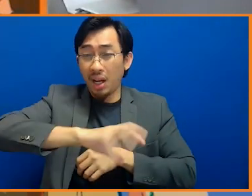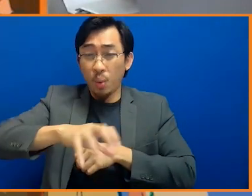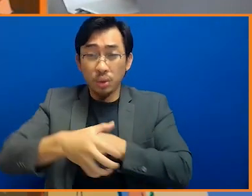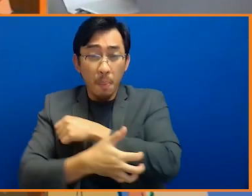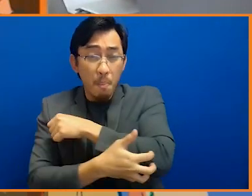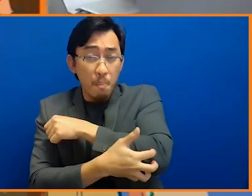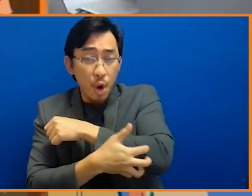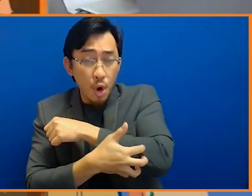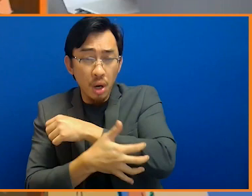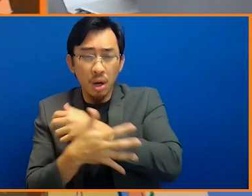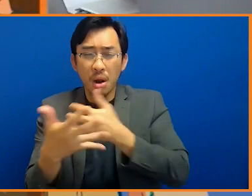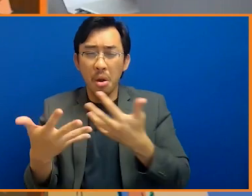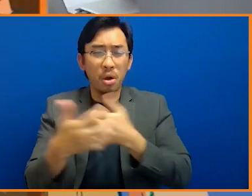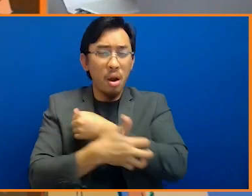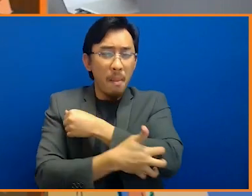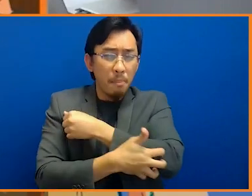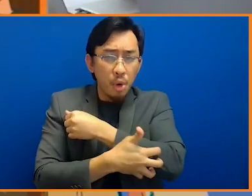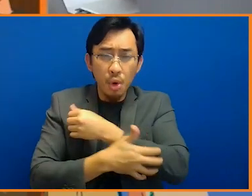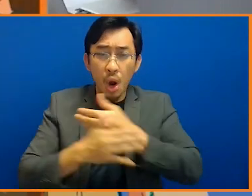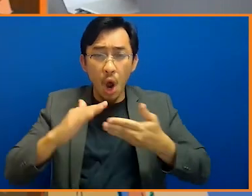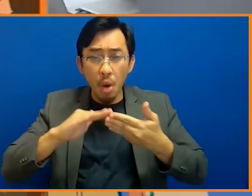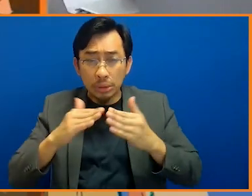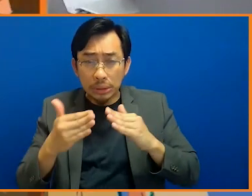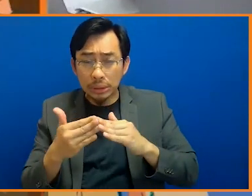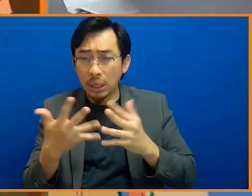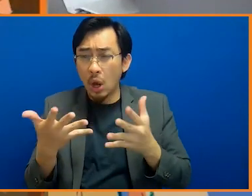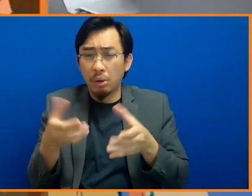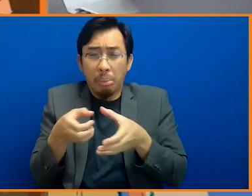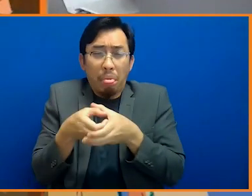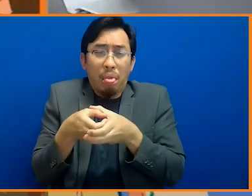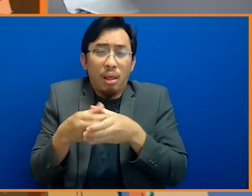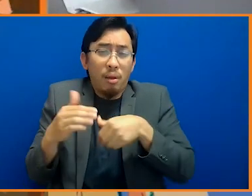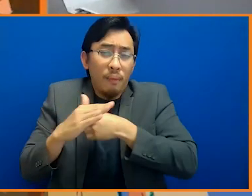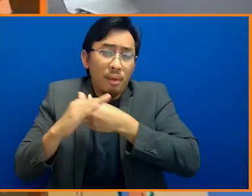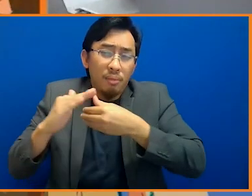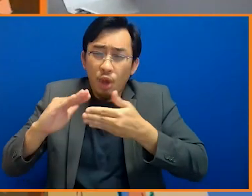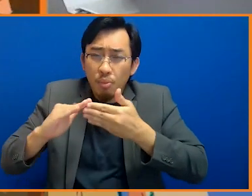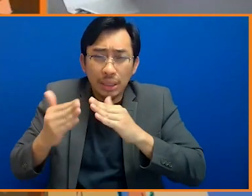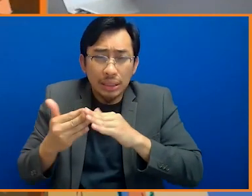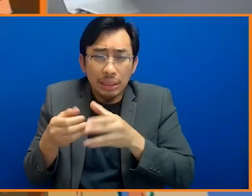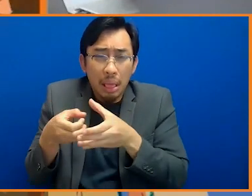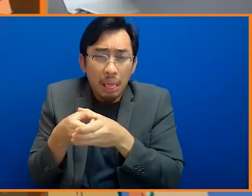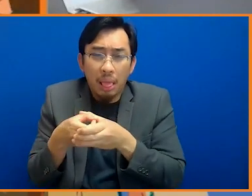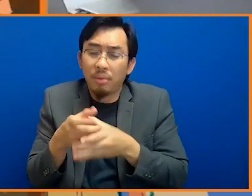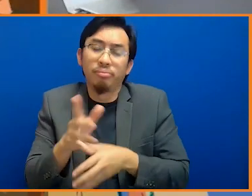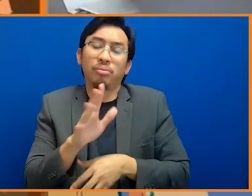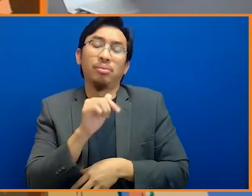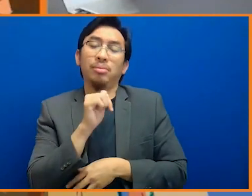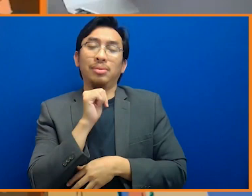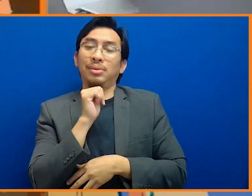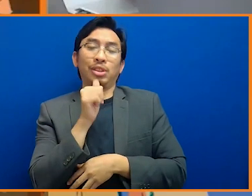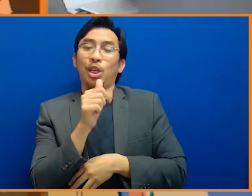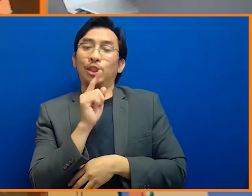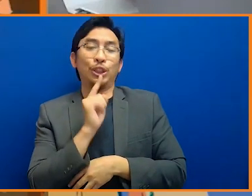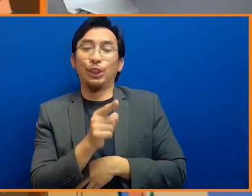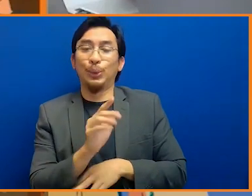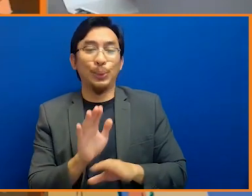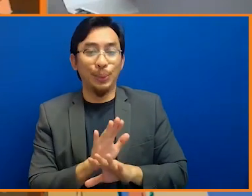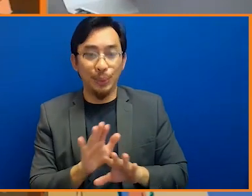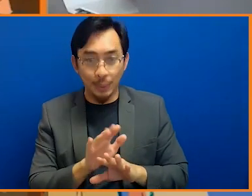to poor countries or poor community or isolated community. That's not